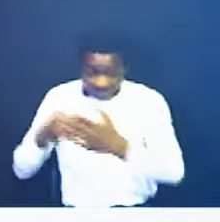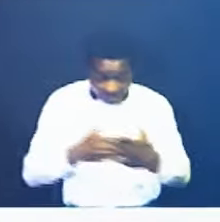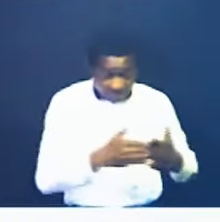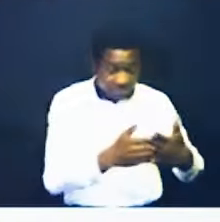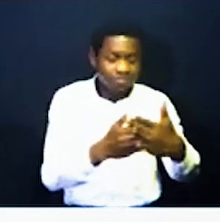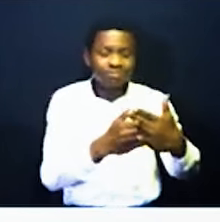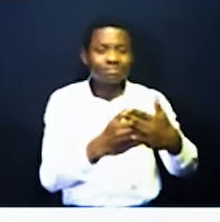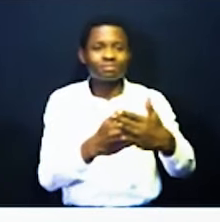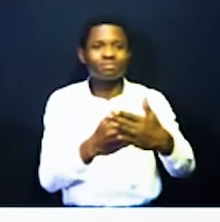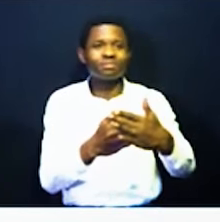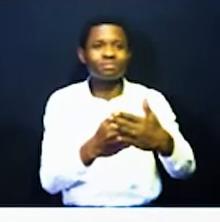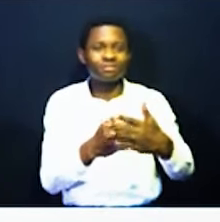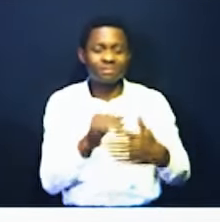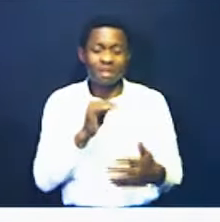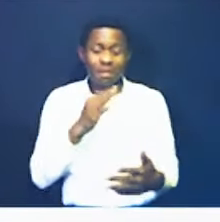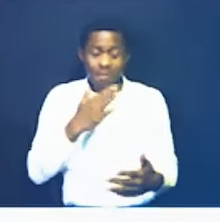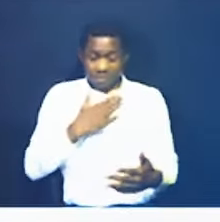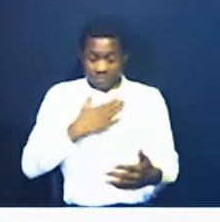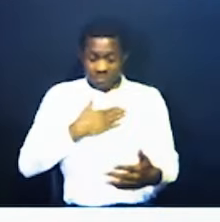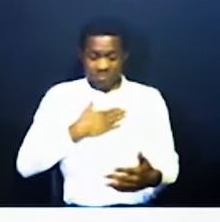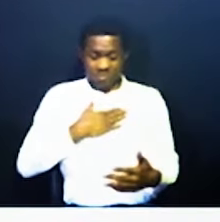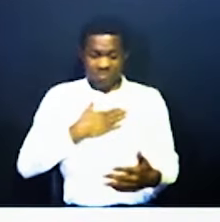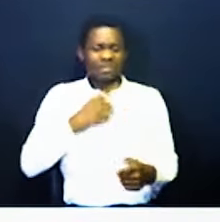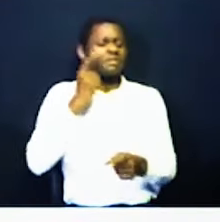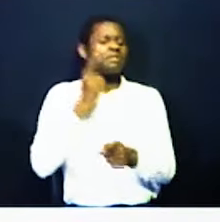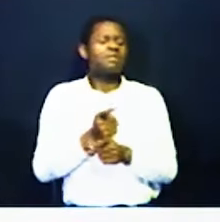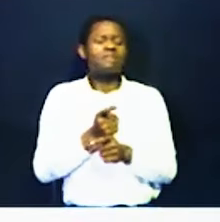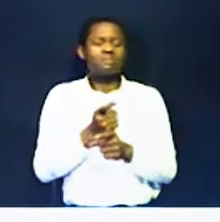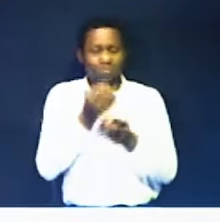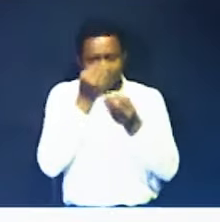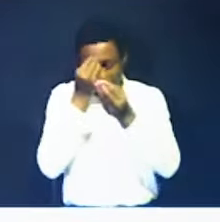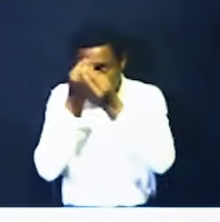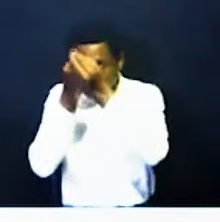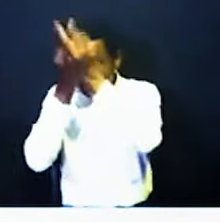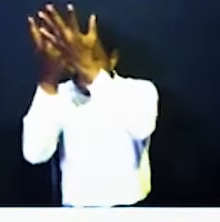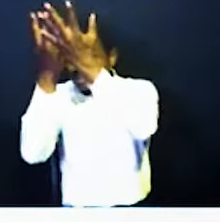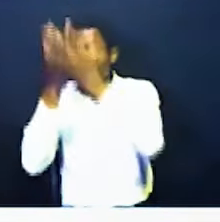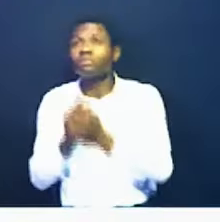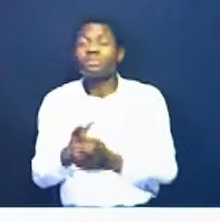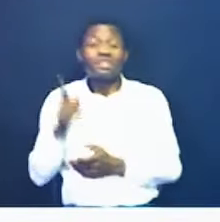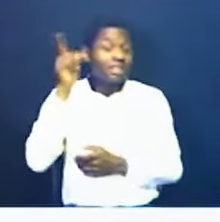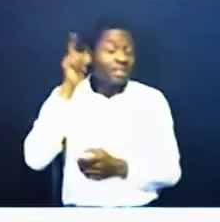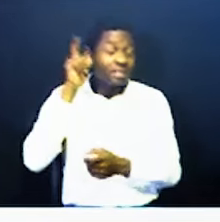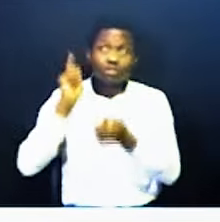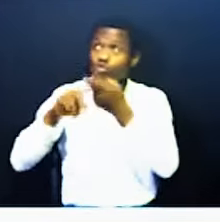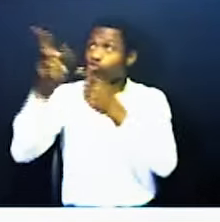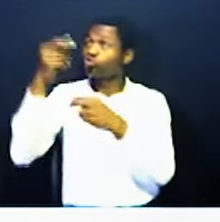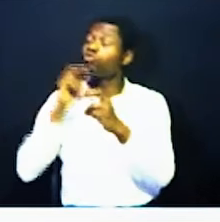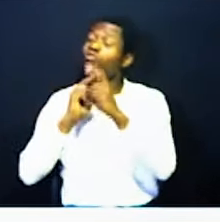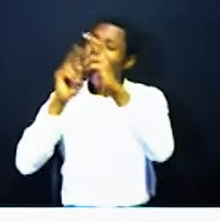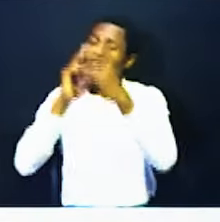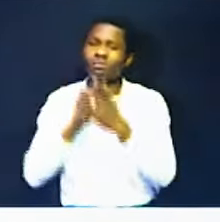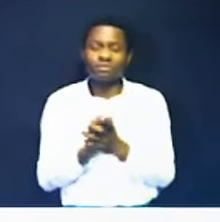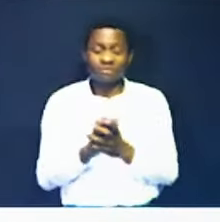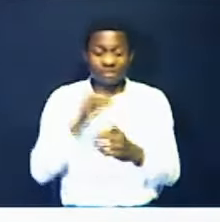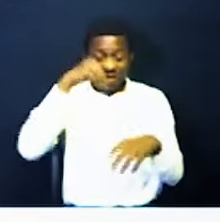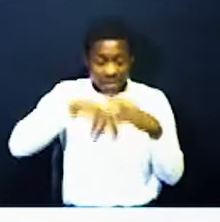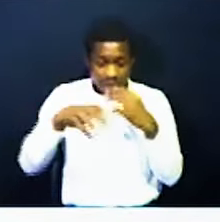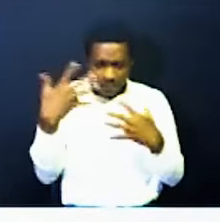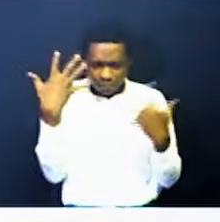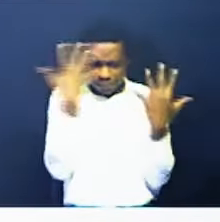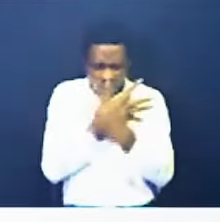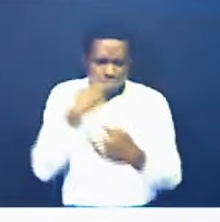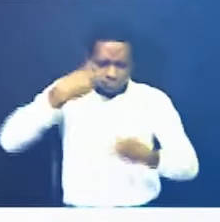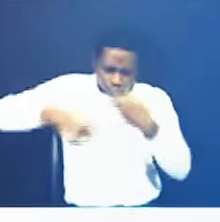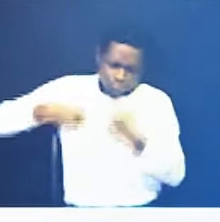guide, it is mine to obey. Listen to his voice. In the midst of the